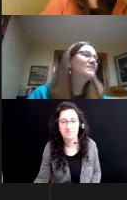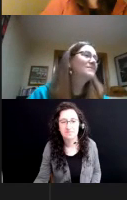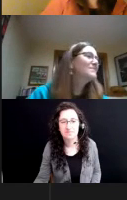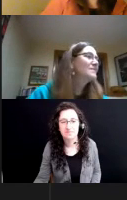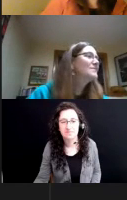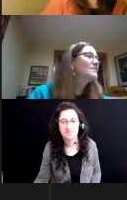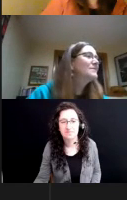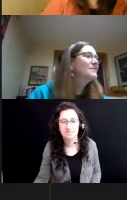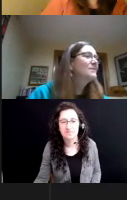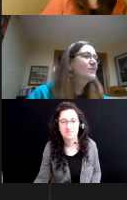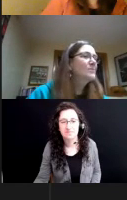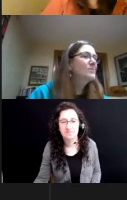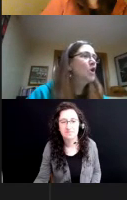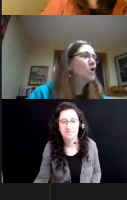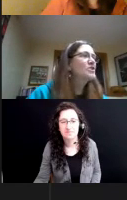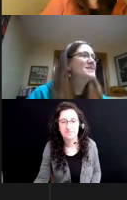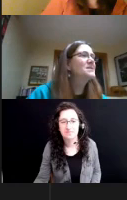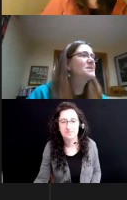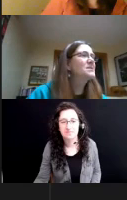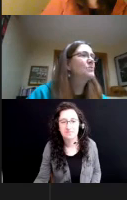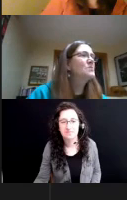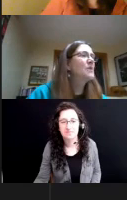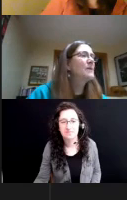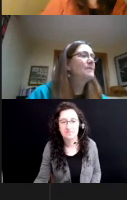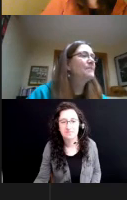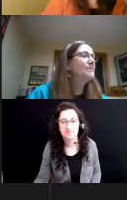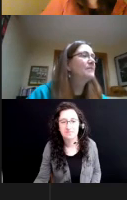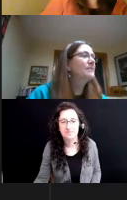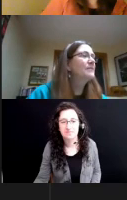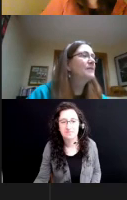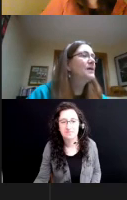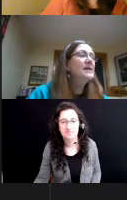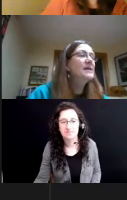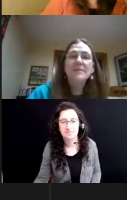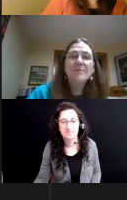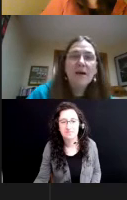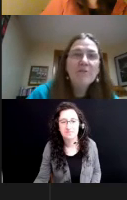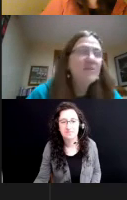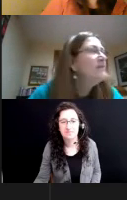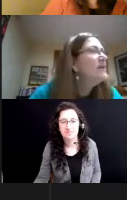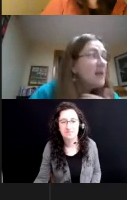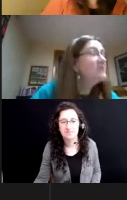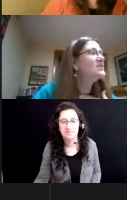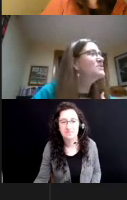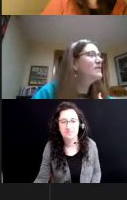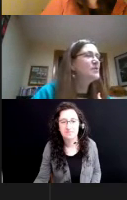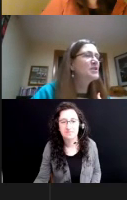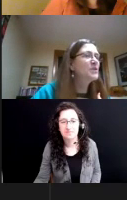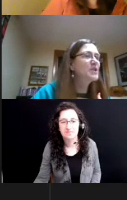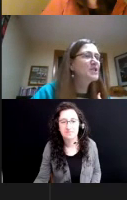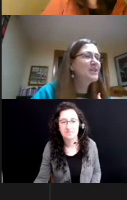present for longer seasons in one spot. Does